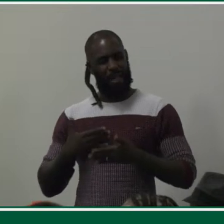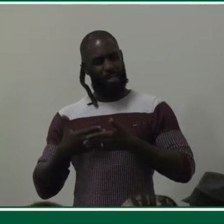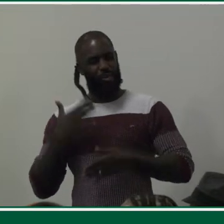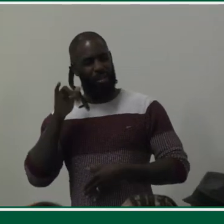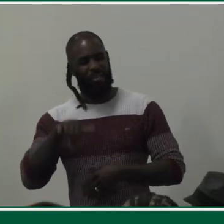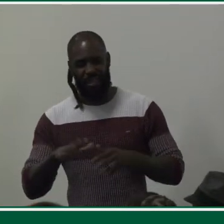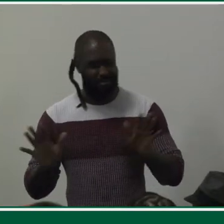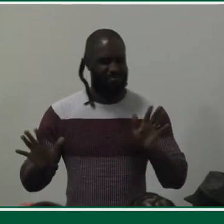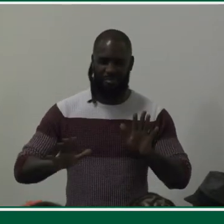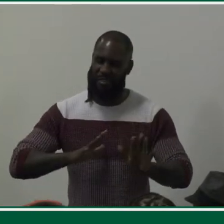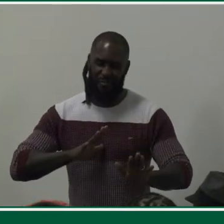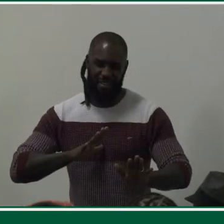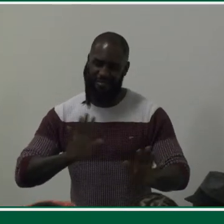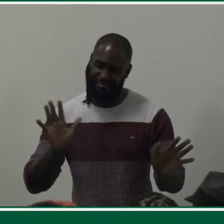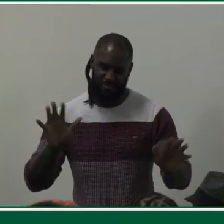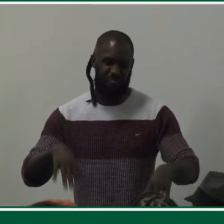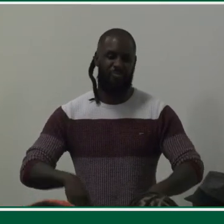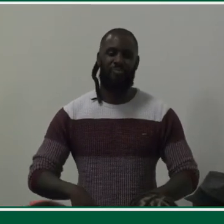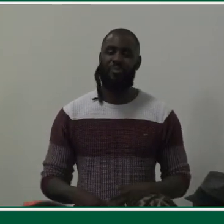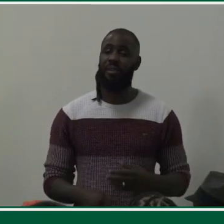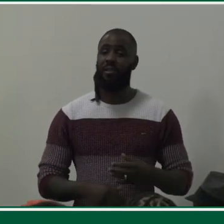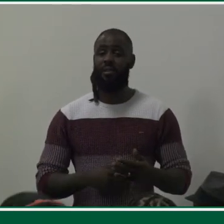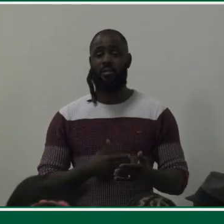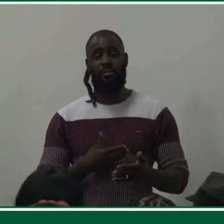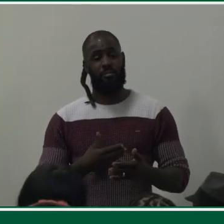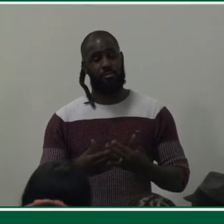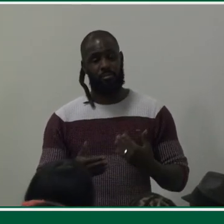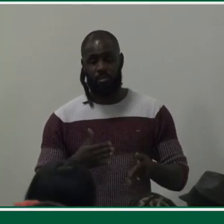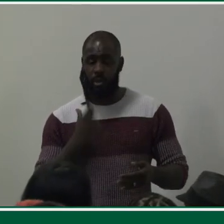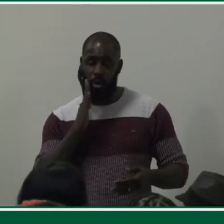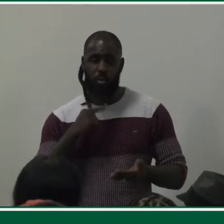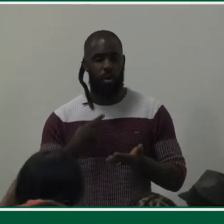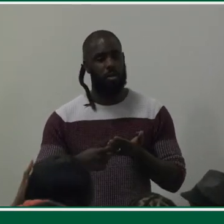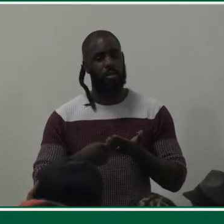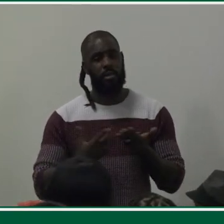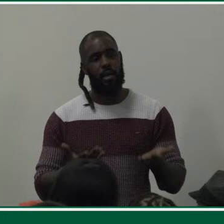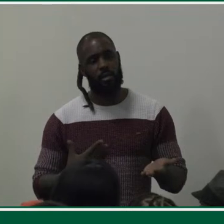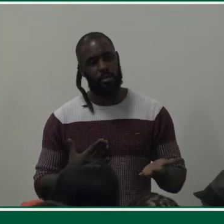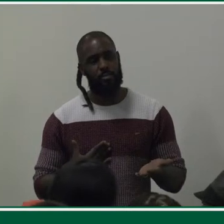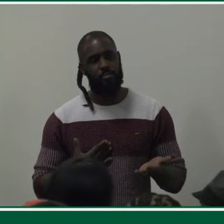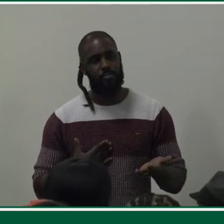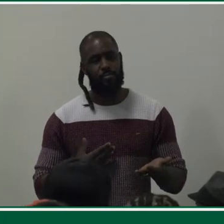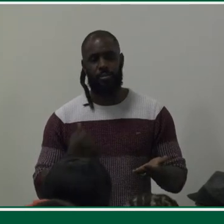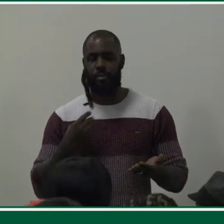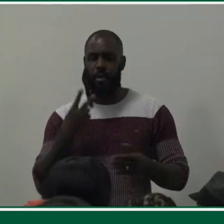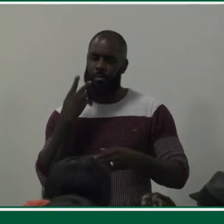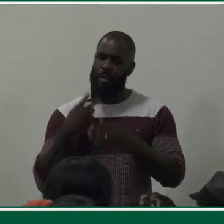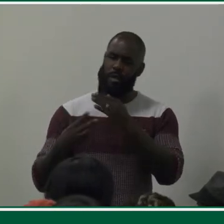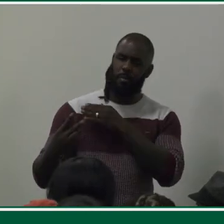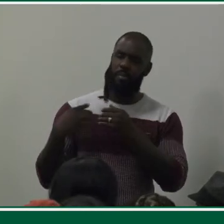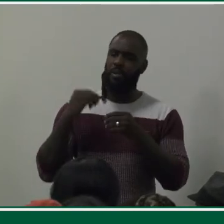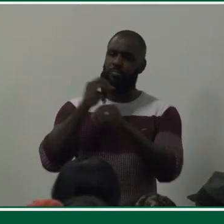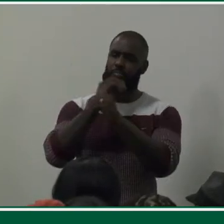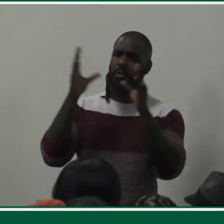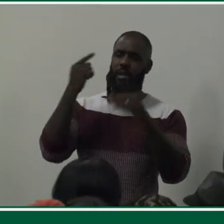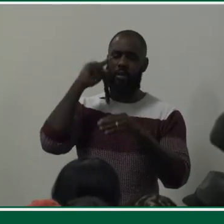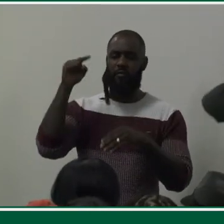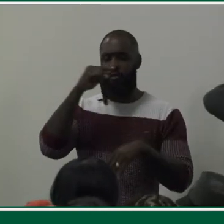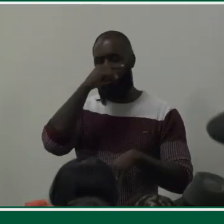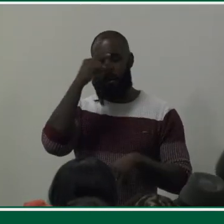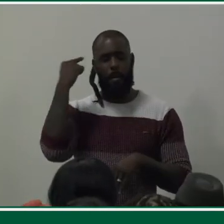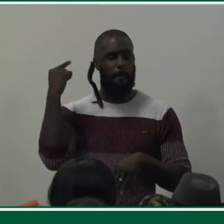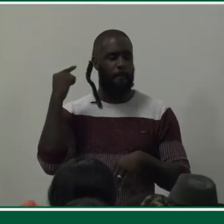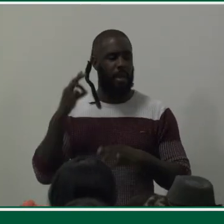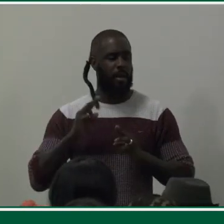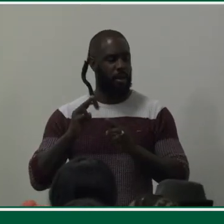It was pretty good. All right. So we're going to talk a little bit about essentially what the vision is for the Black Honors